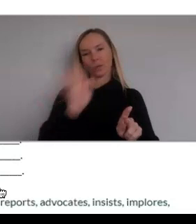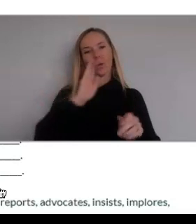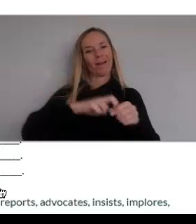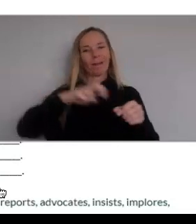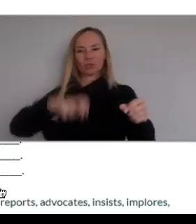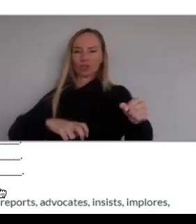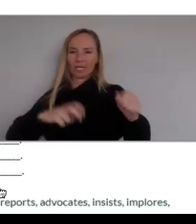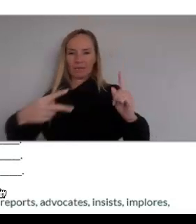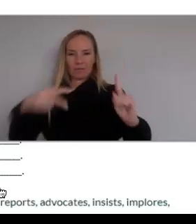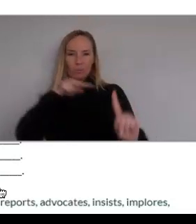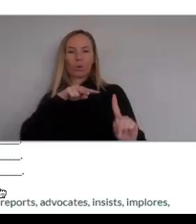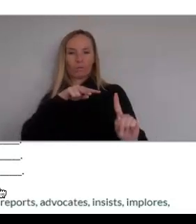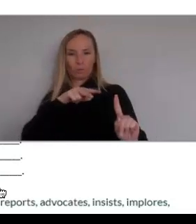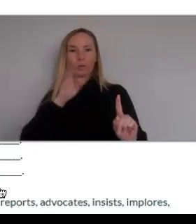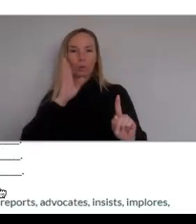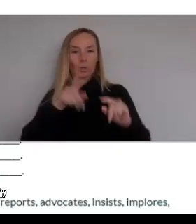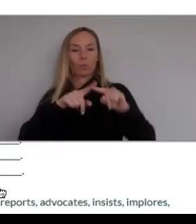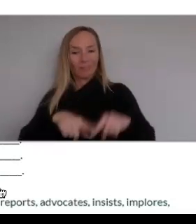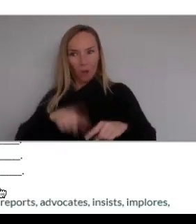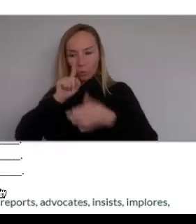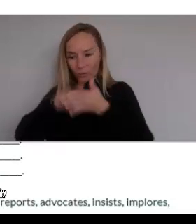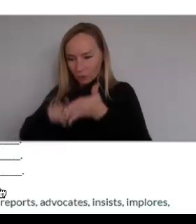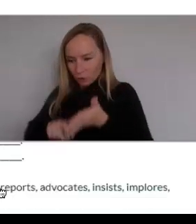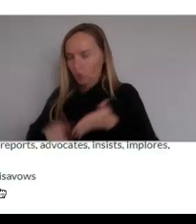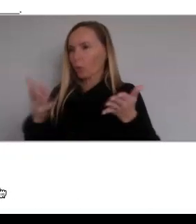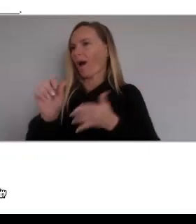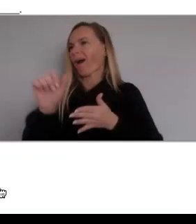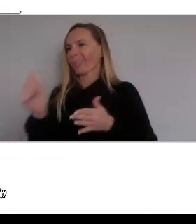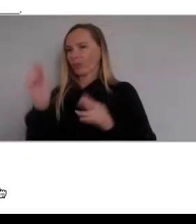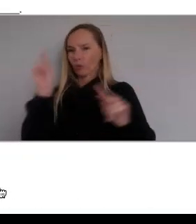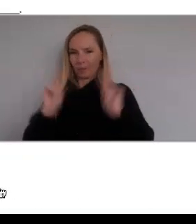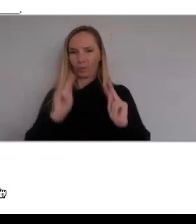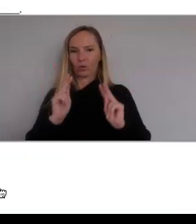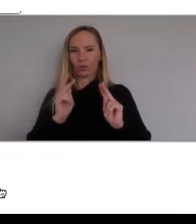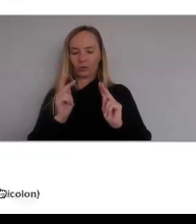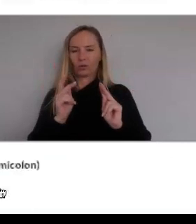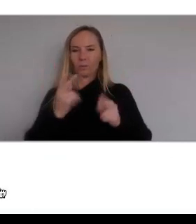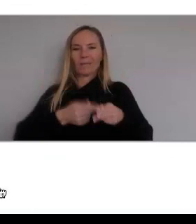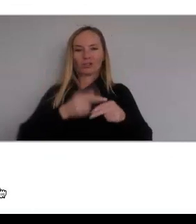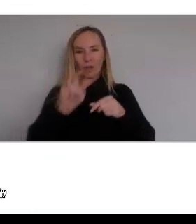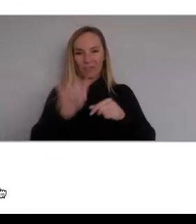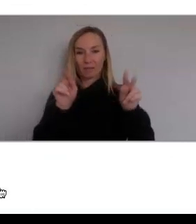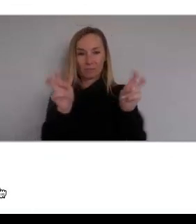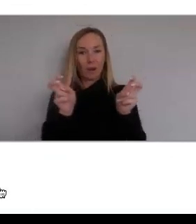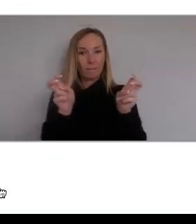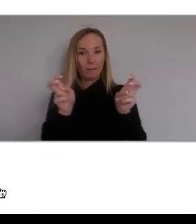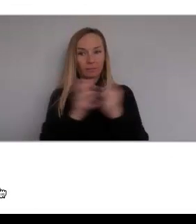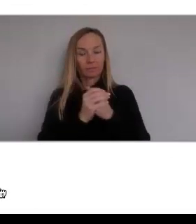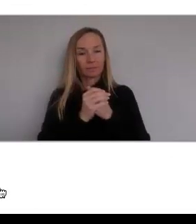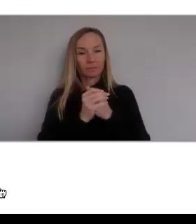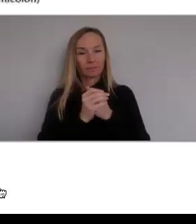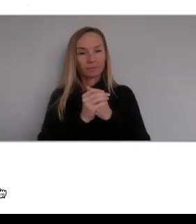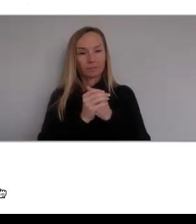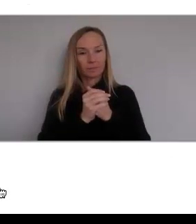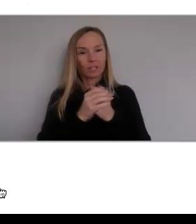point of view, which you'll rely on research and what others are saying. So about your topic. Okay, so look at